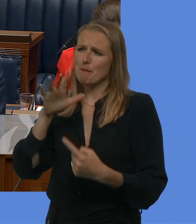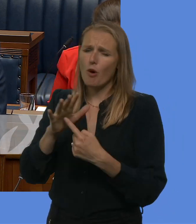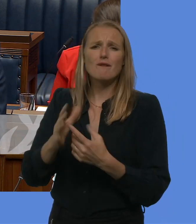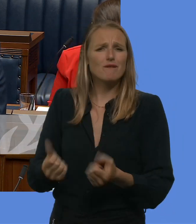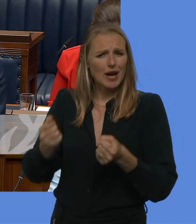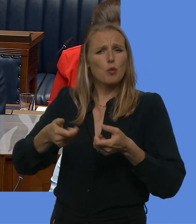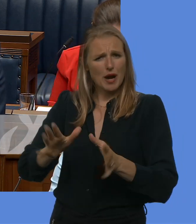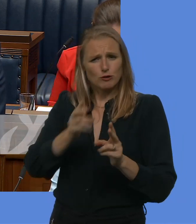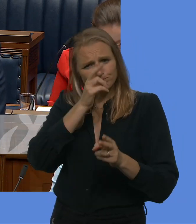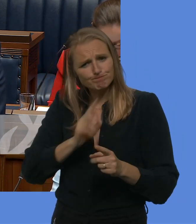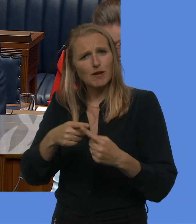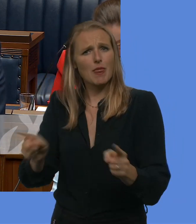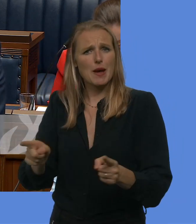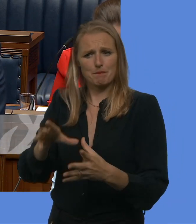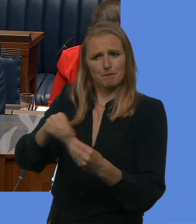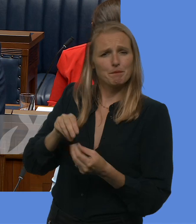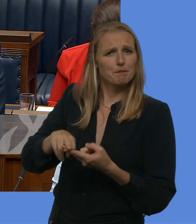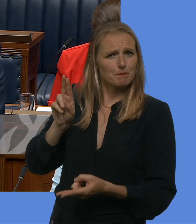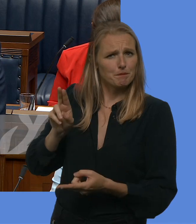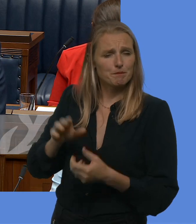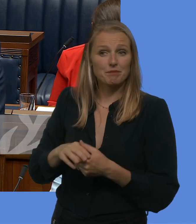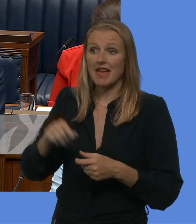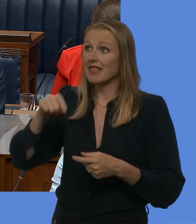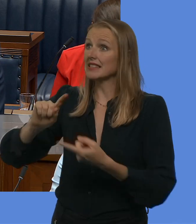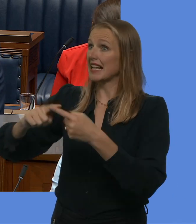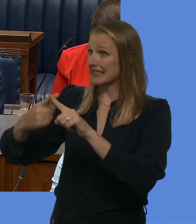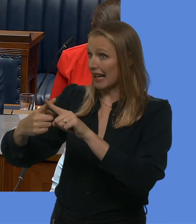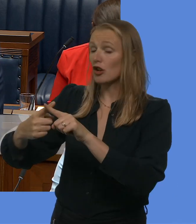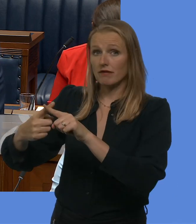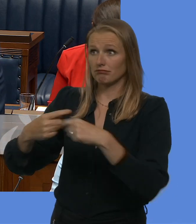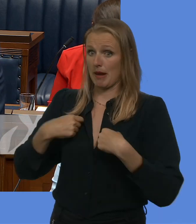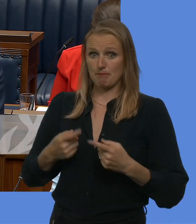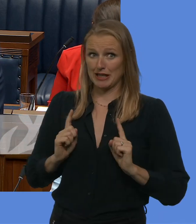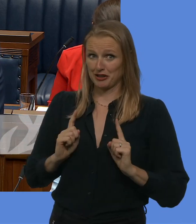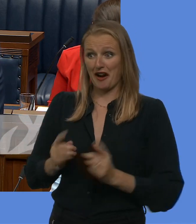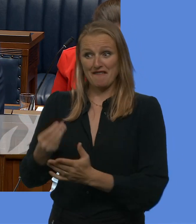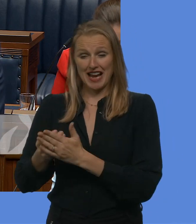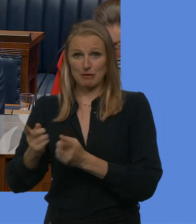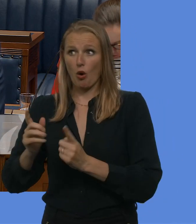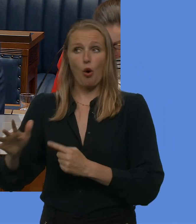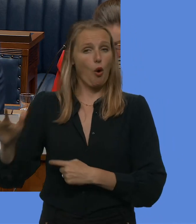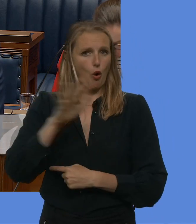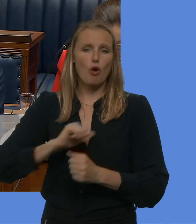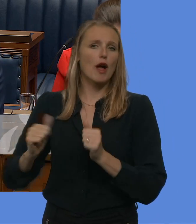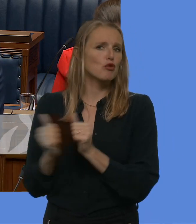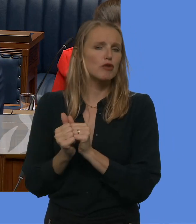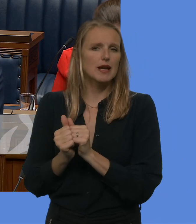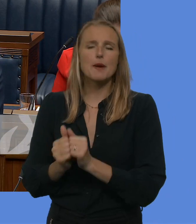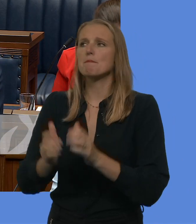So this is an executive, I as Minister, supported by the Finance Minister, both agree that we need to